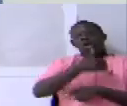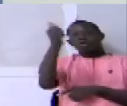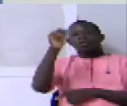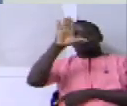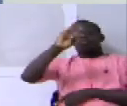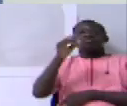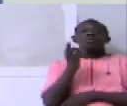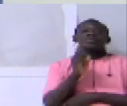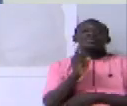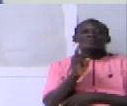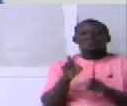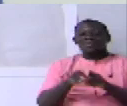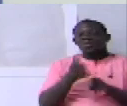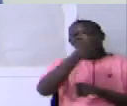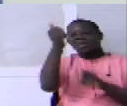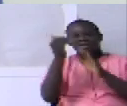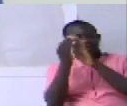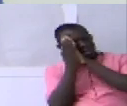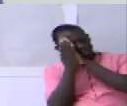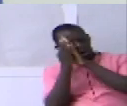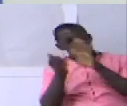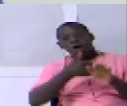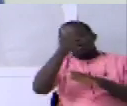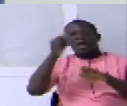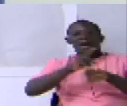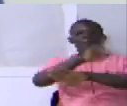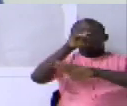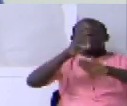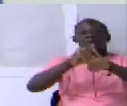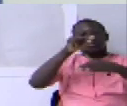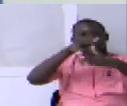Some would sleep elsewhere within the premises.